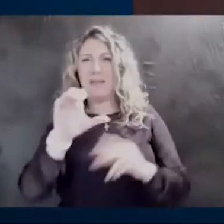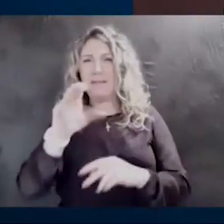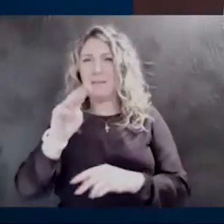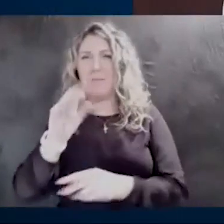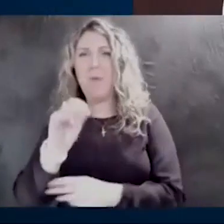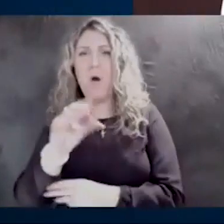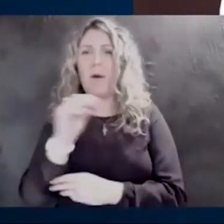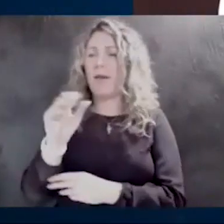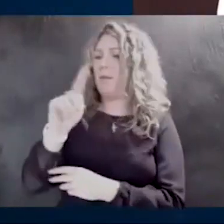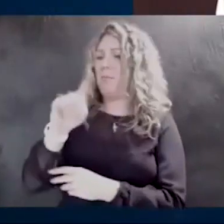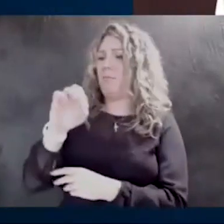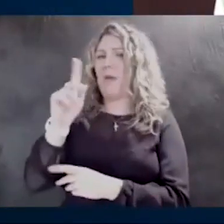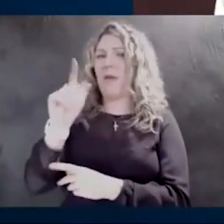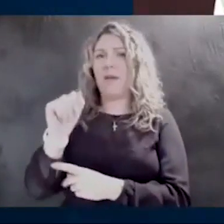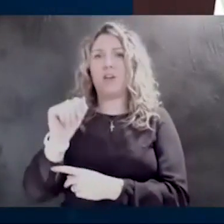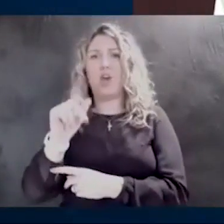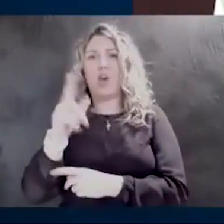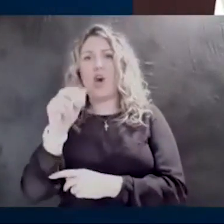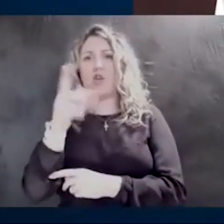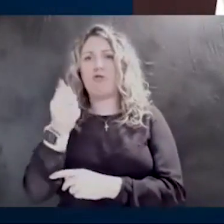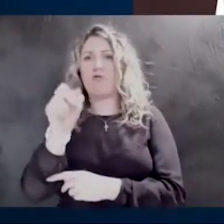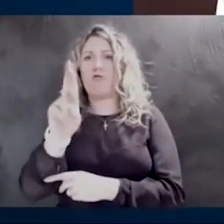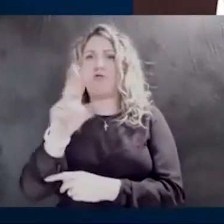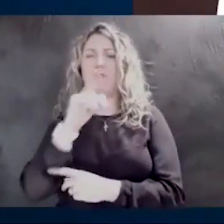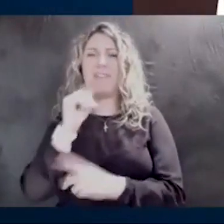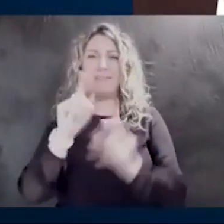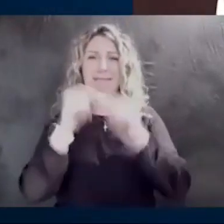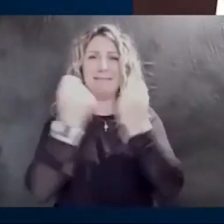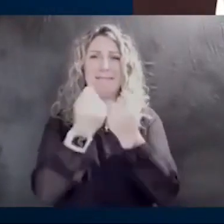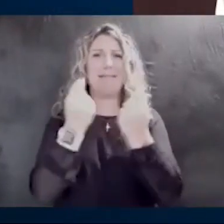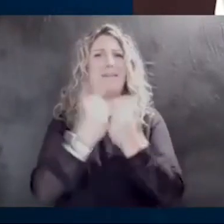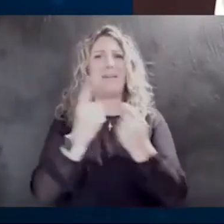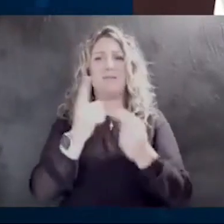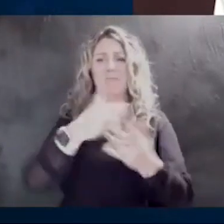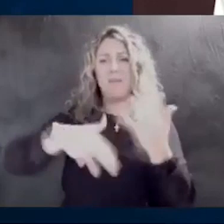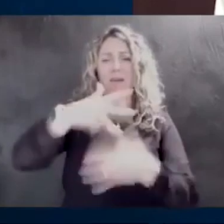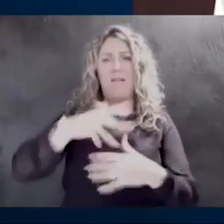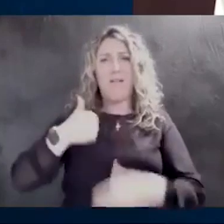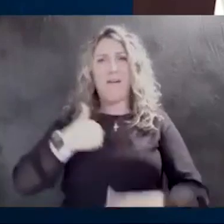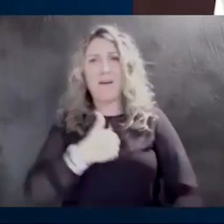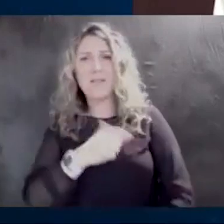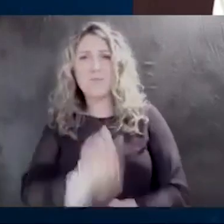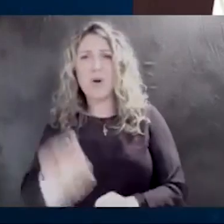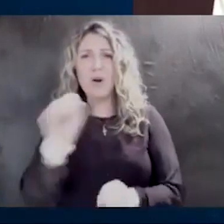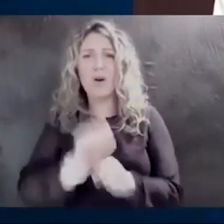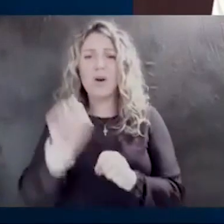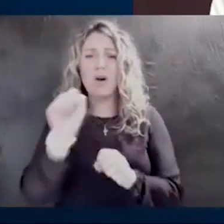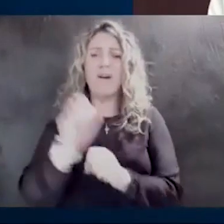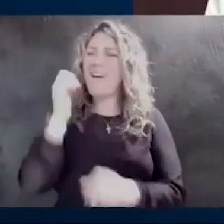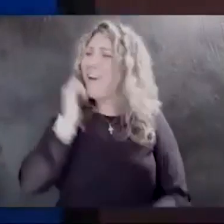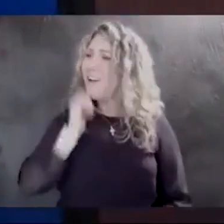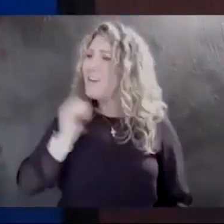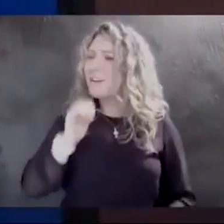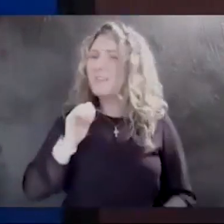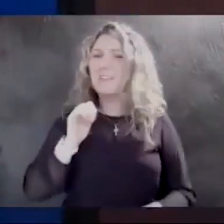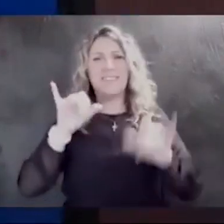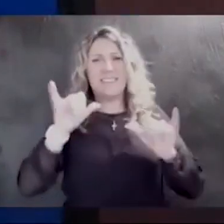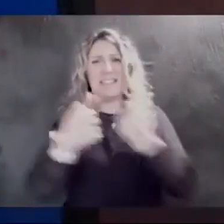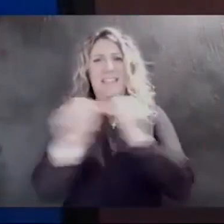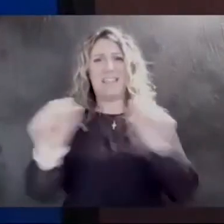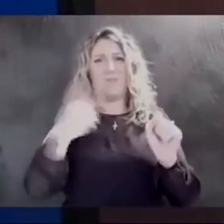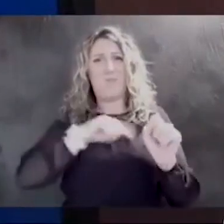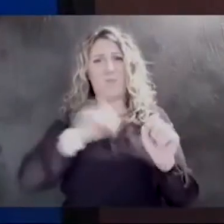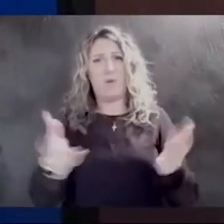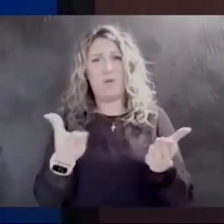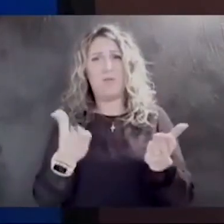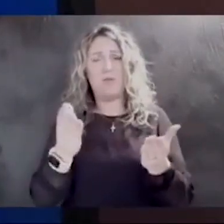and teams around us. They work hard every day to keep you safe. And you see, that's what we're here to do. We're here to